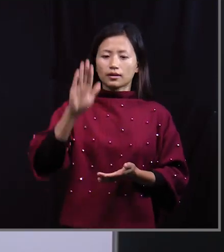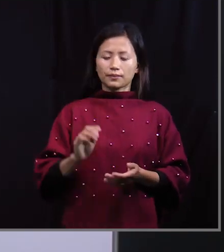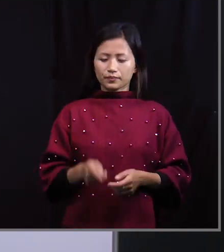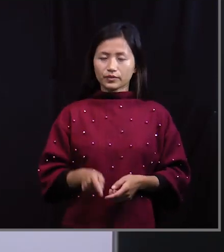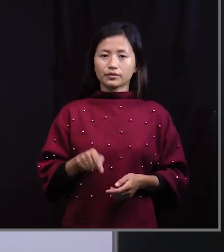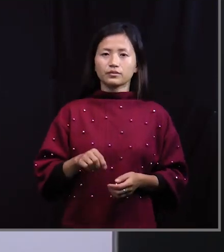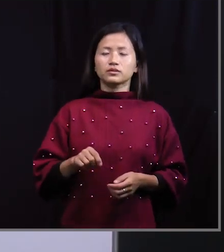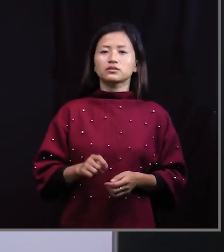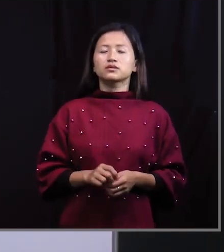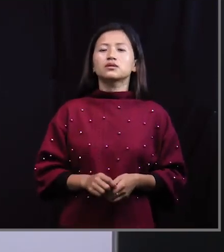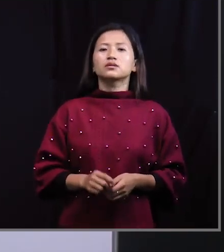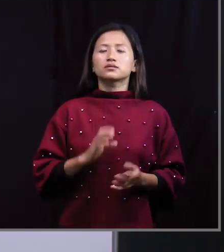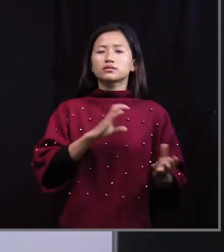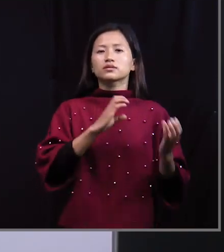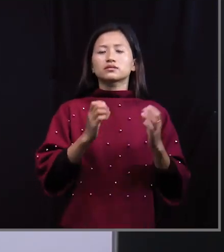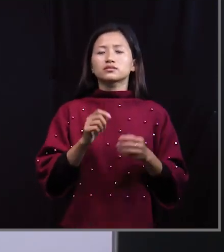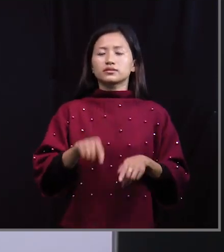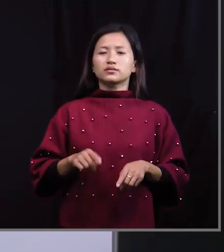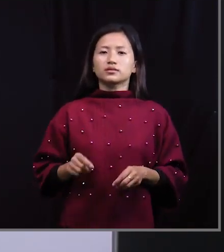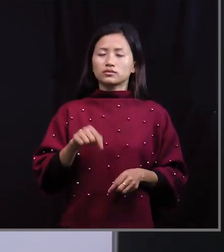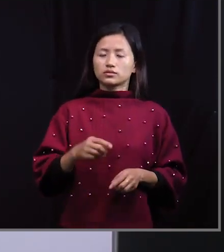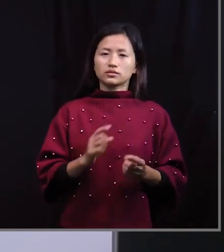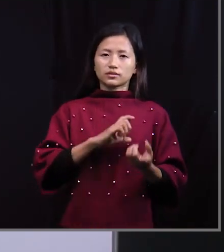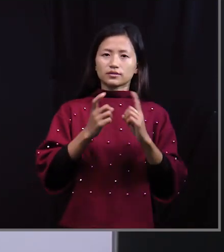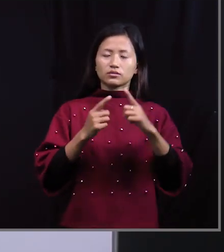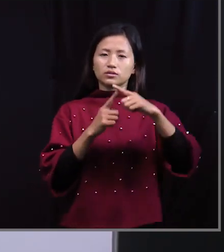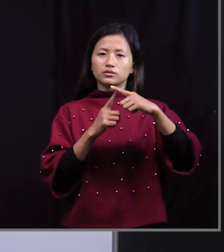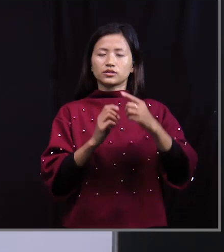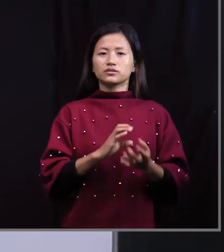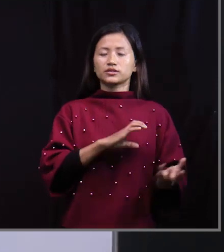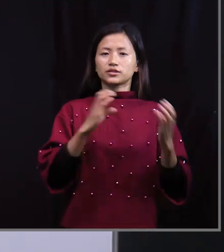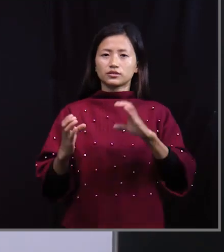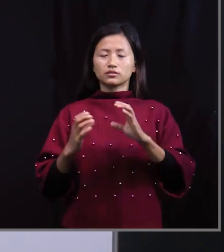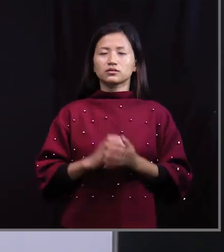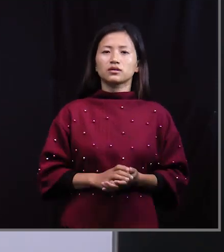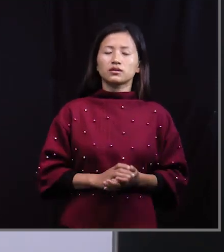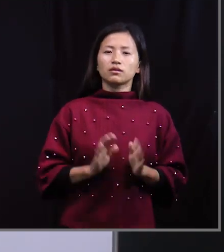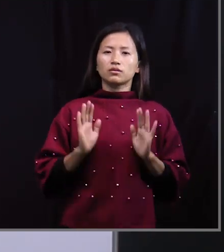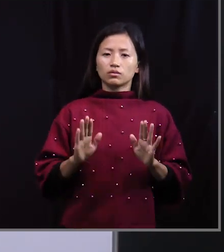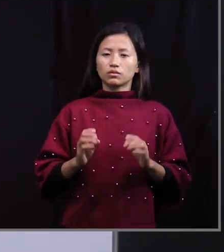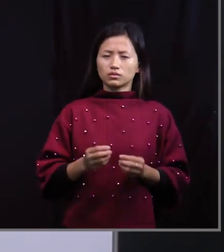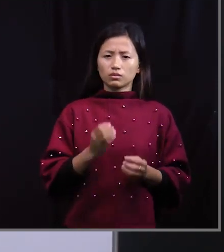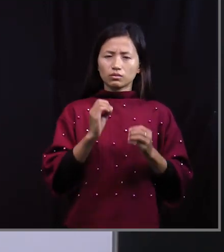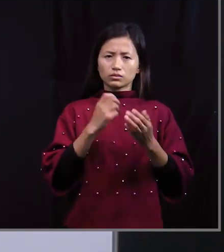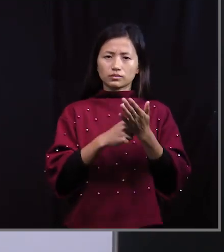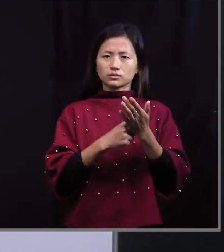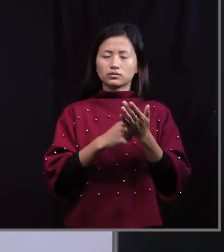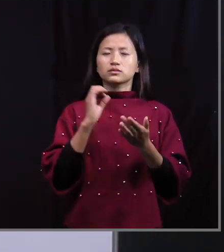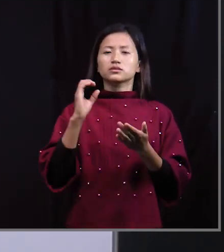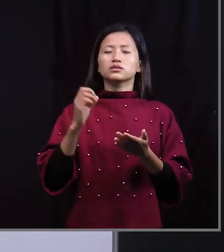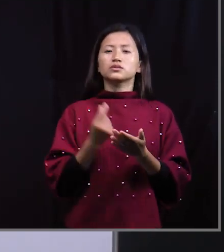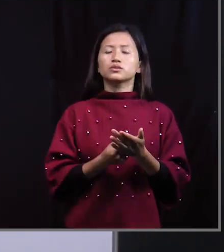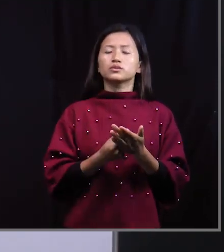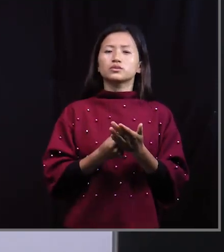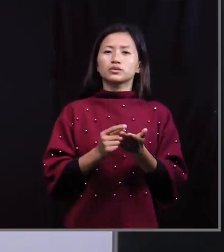we also should consider these technological changes. Some of the technological changes that has occurred in India